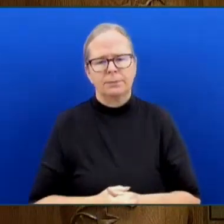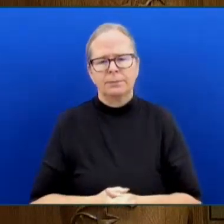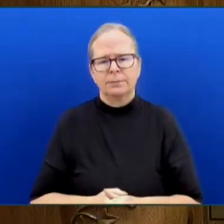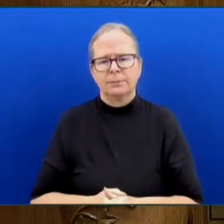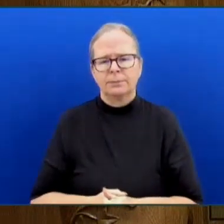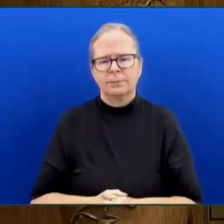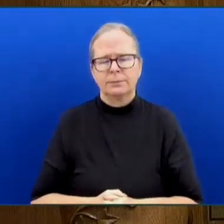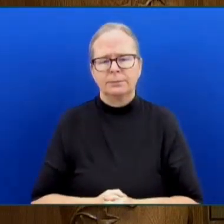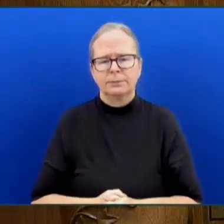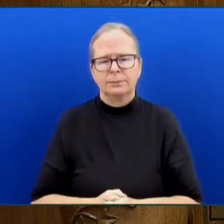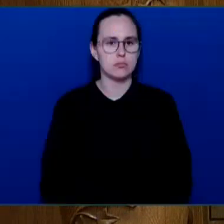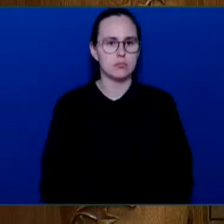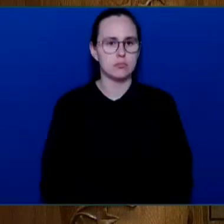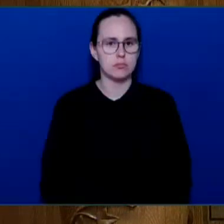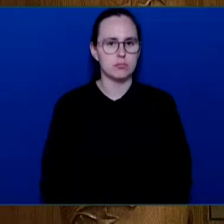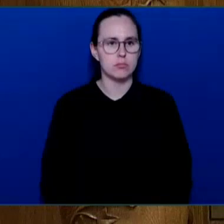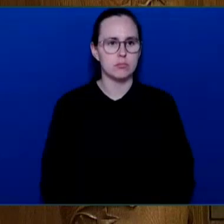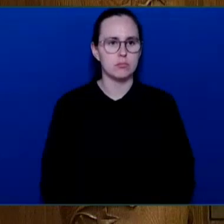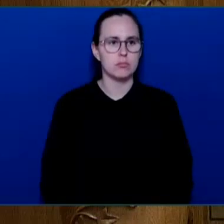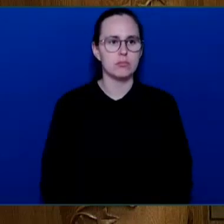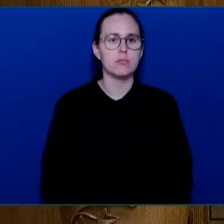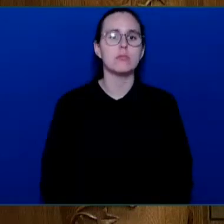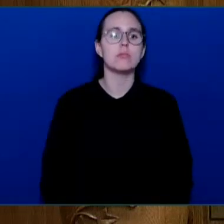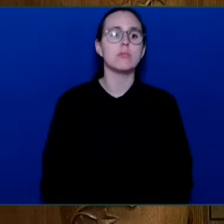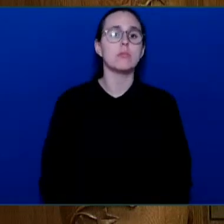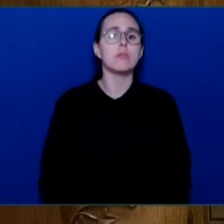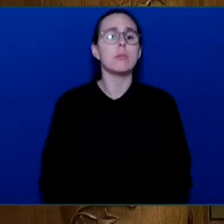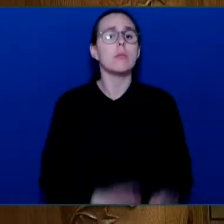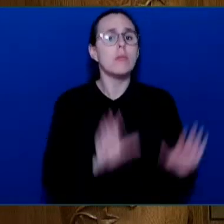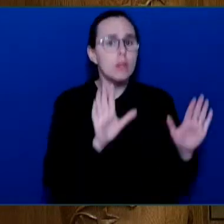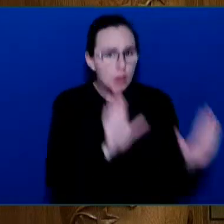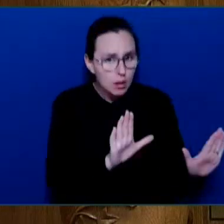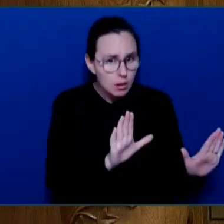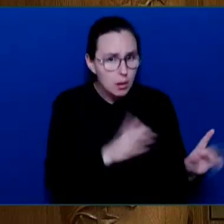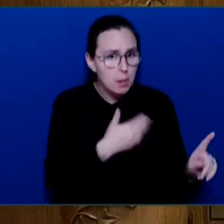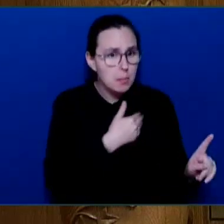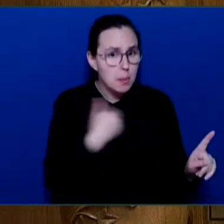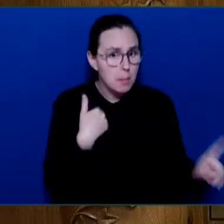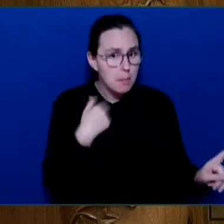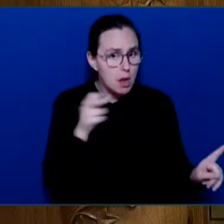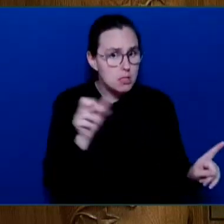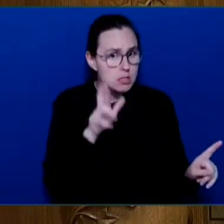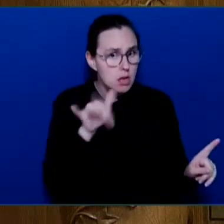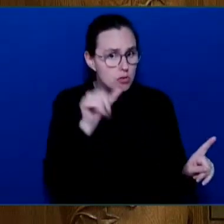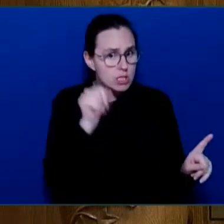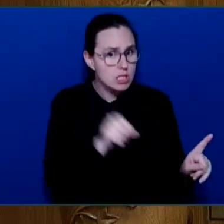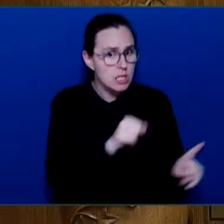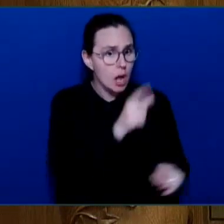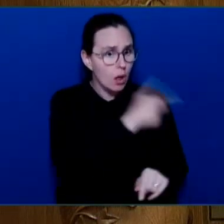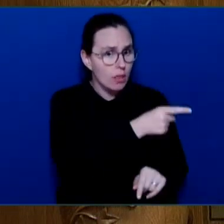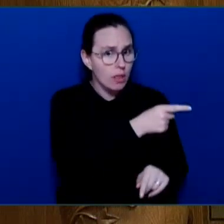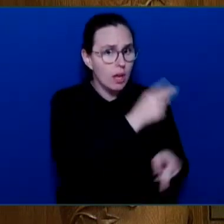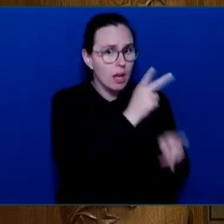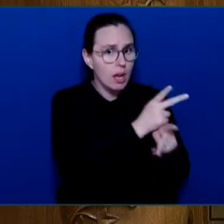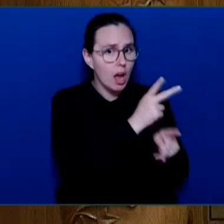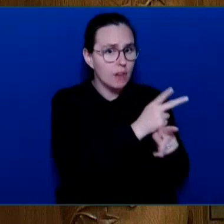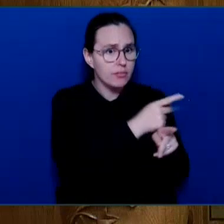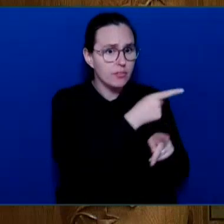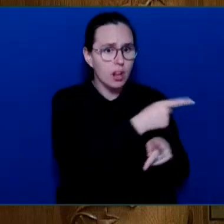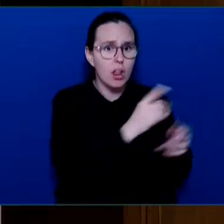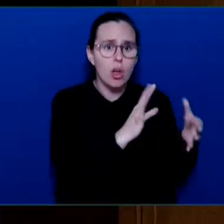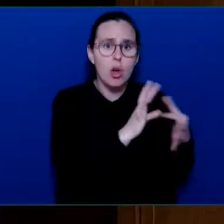Please be careful in your comments. Member for Abbotsford West, supplemental. I actually